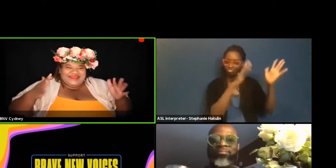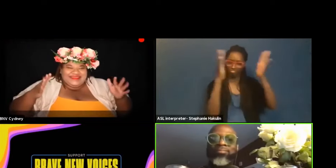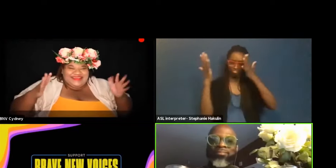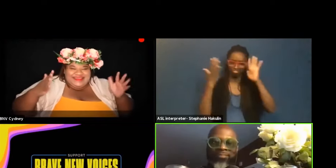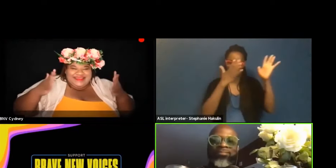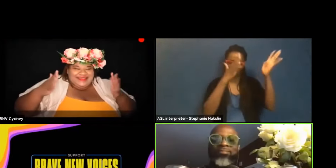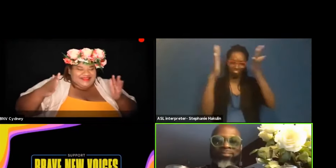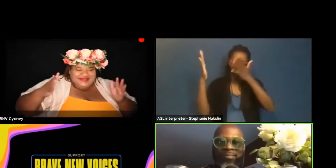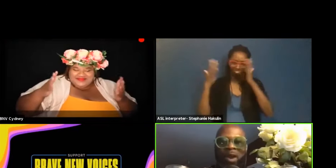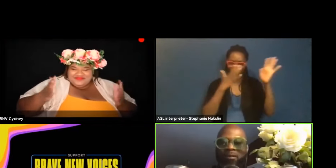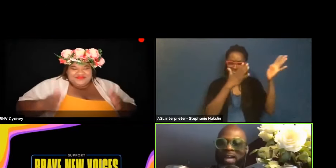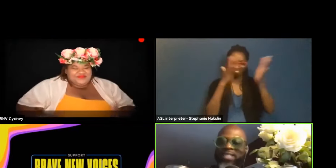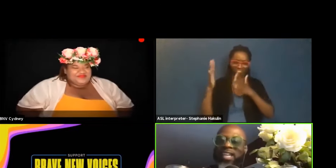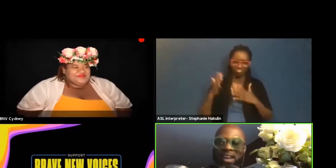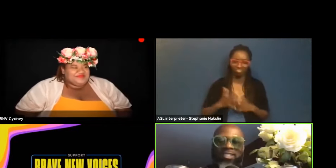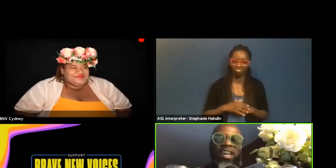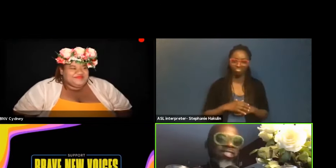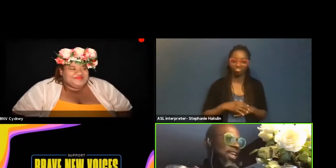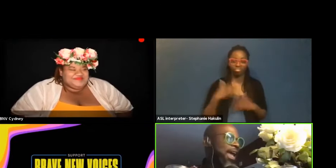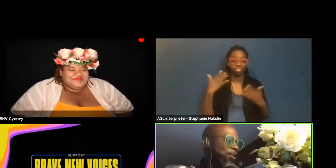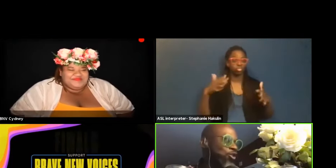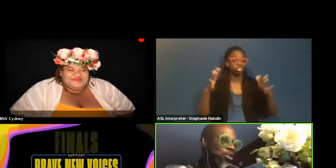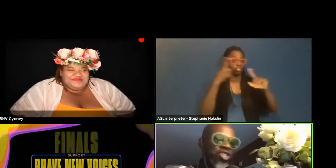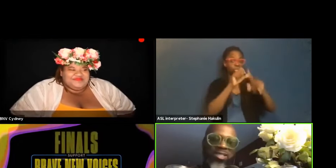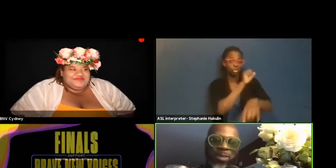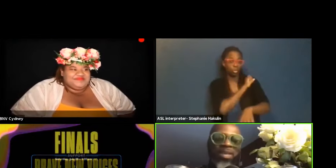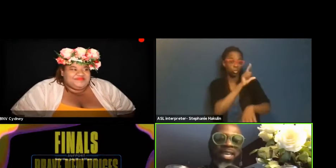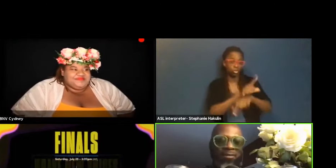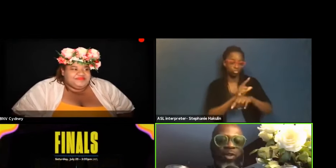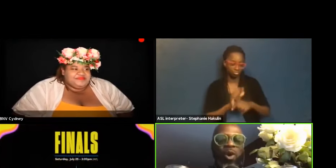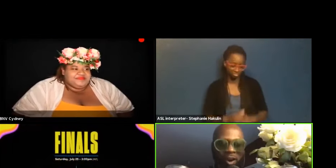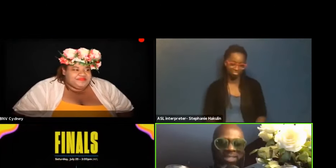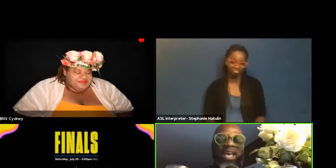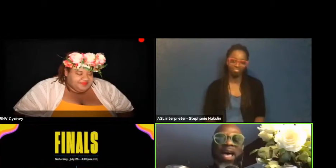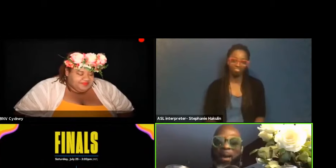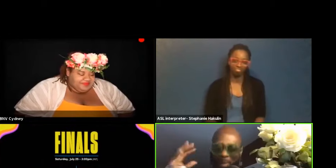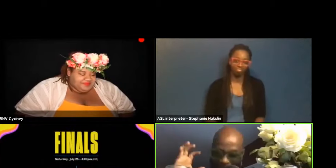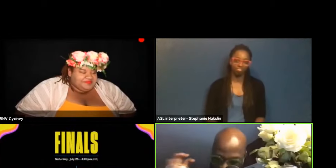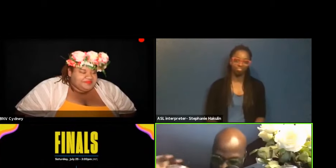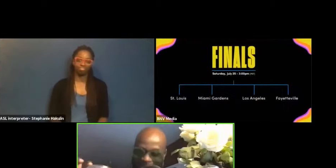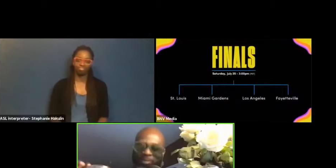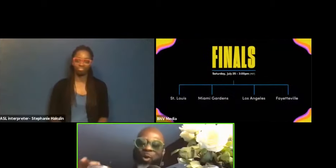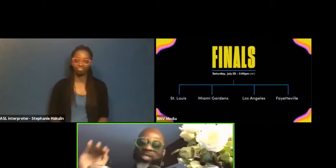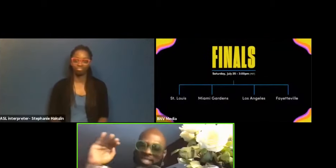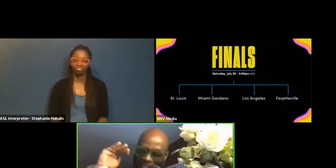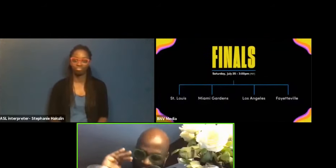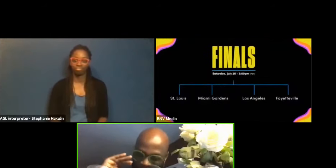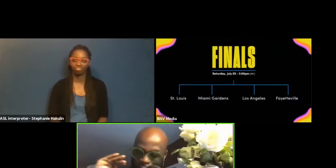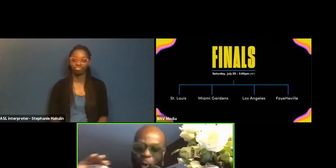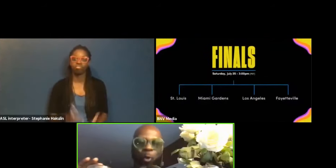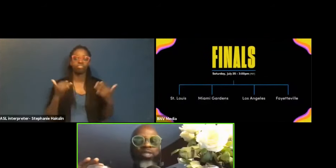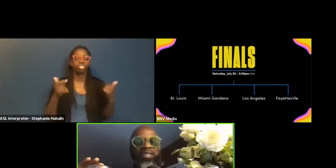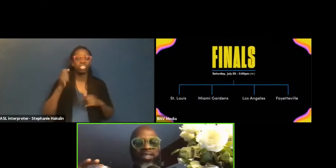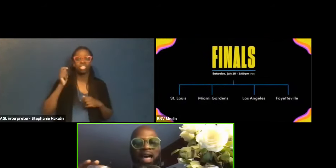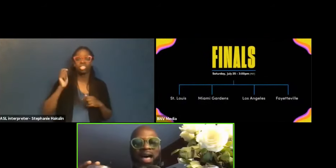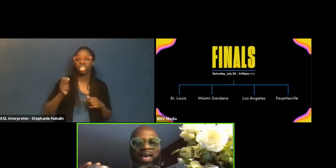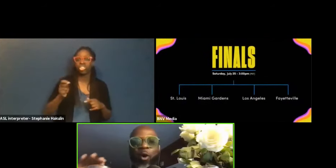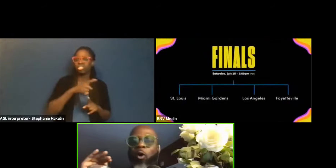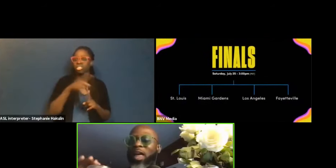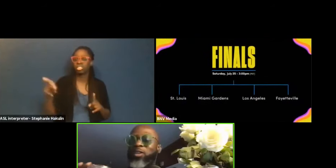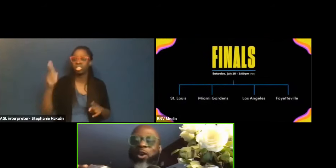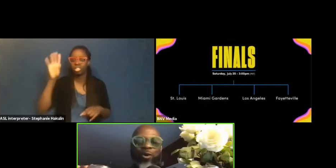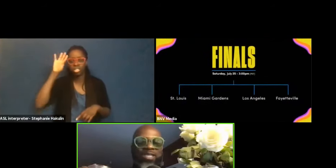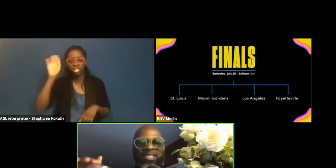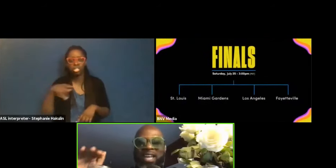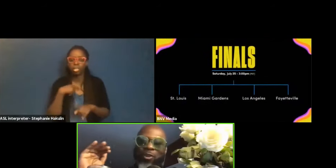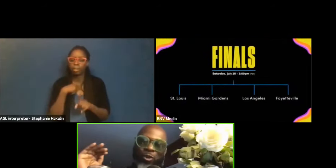baby. All right, shout out. You know, judges, I'm giving you a hard time, but I am noticing that y'all are holding the line.